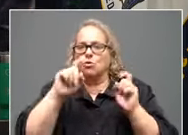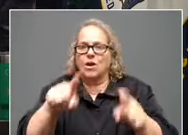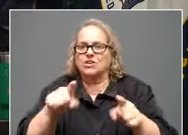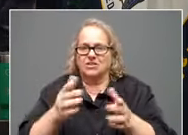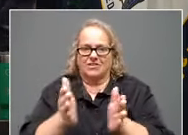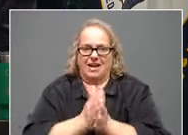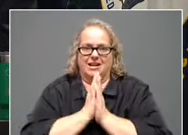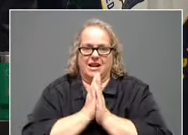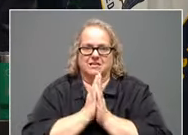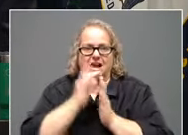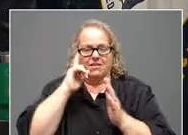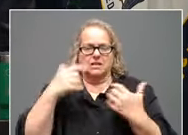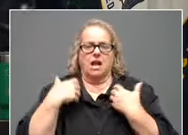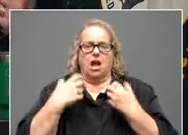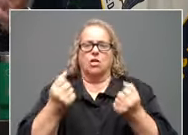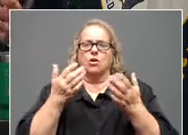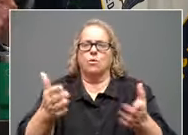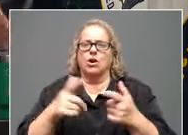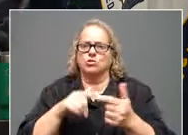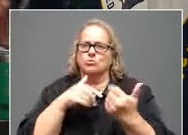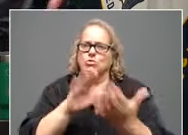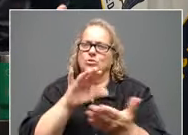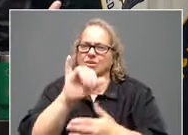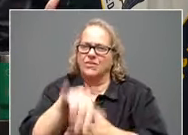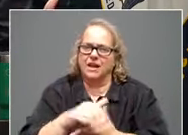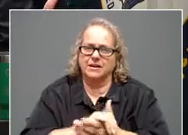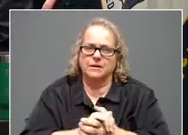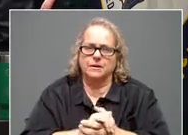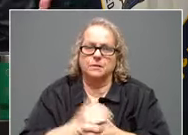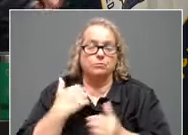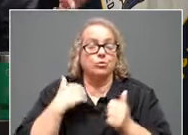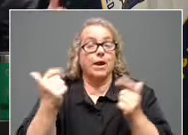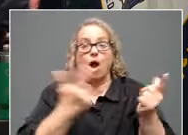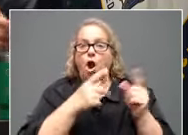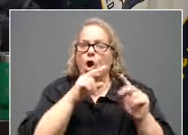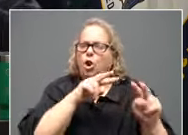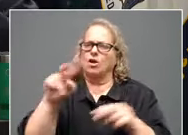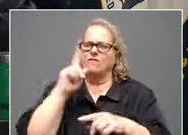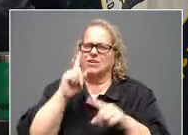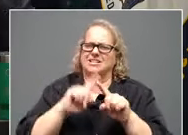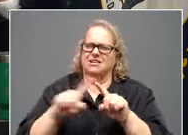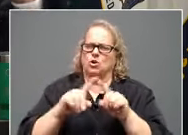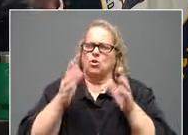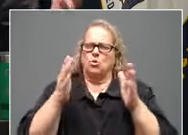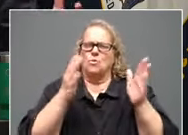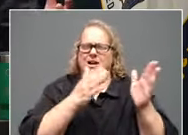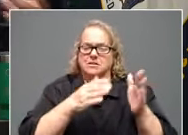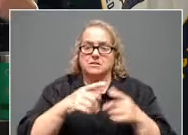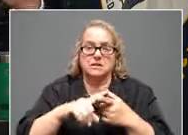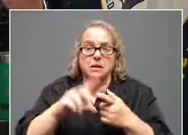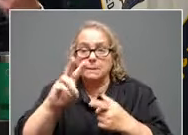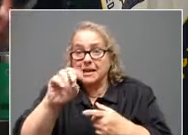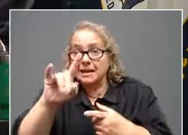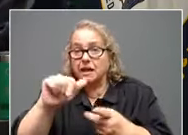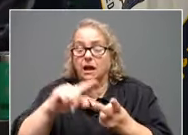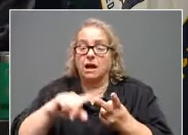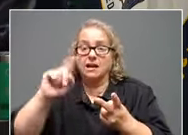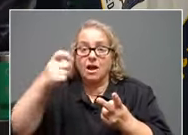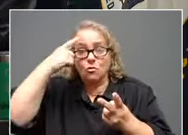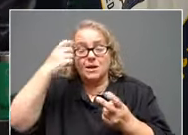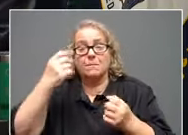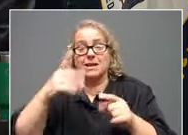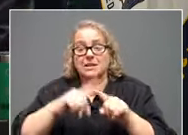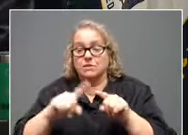a healthy way to approach it, which again, we're all looking for ways, all of us, media, government, and so many others, to engage